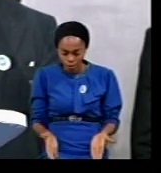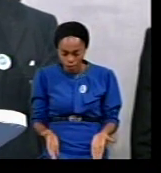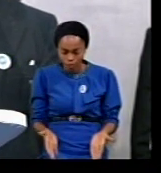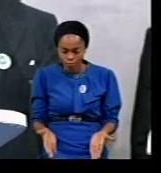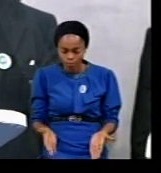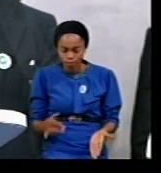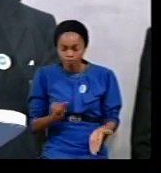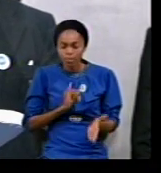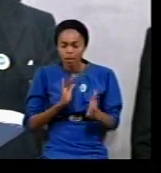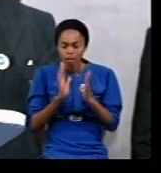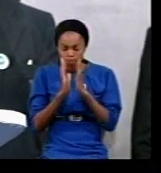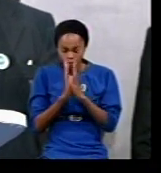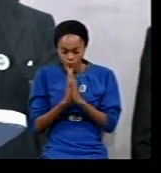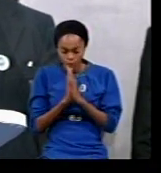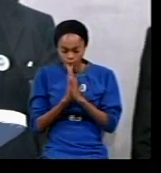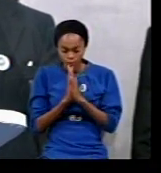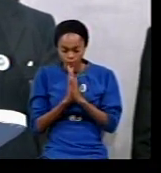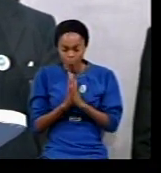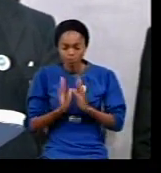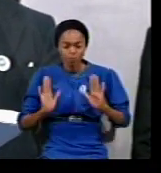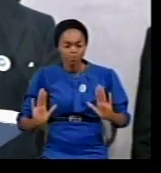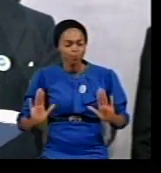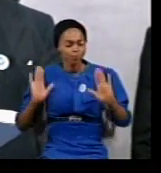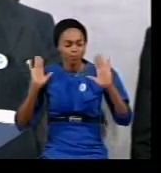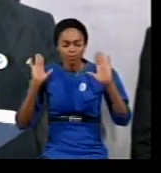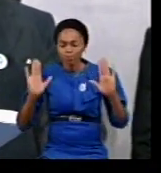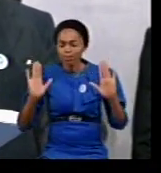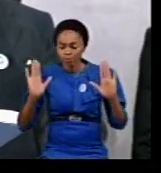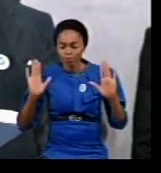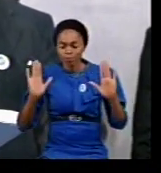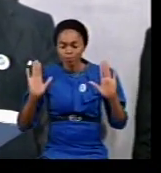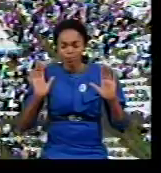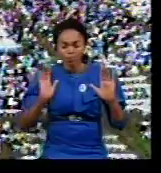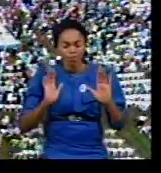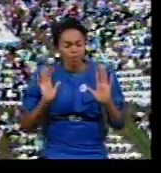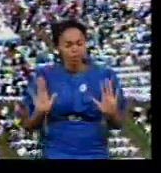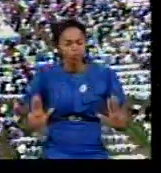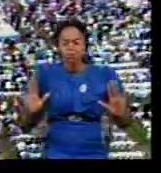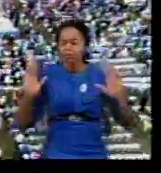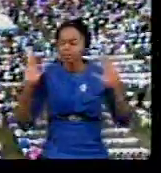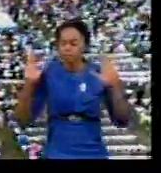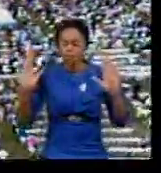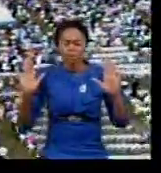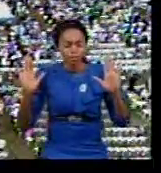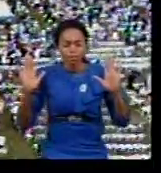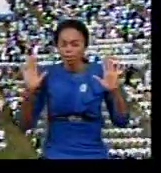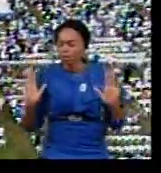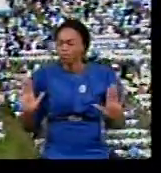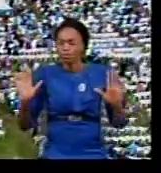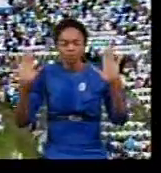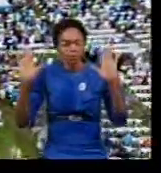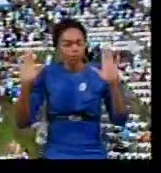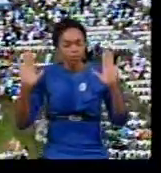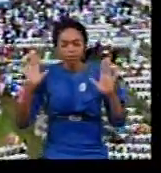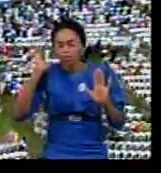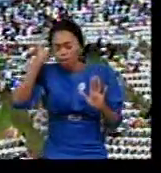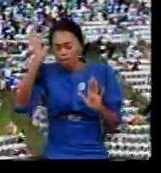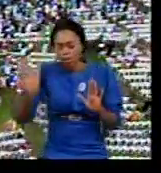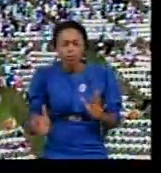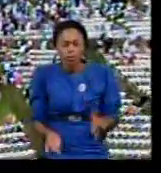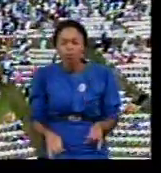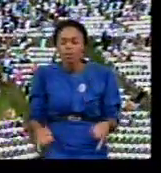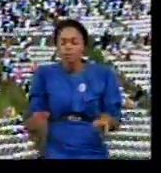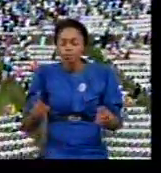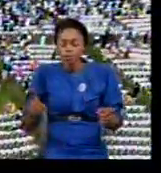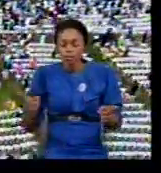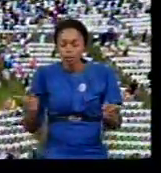thou, you know, when you see if thou, you'll see what the Lord responds to that. If thou, let's look at Mark chapter 9. Mark